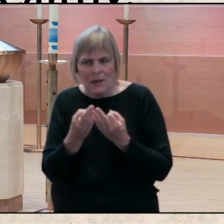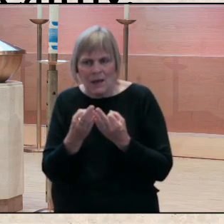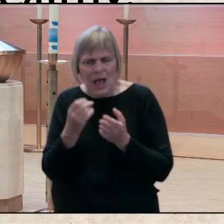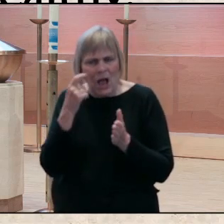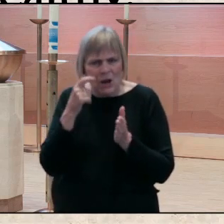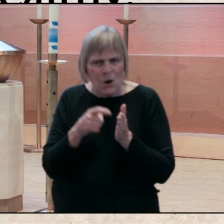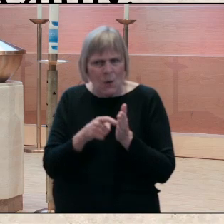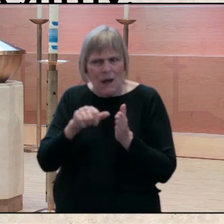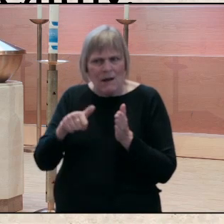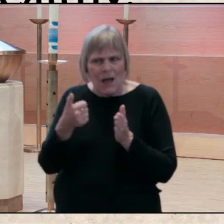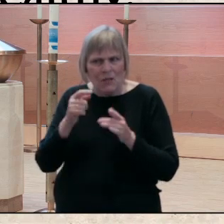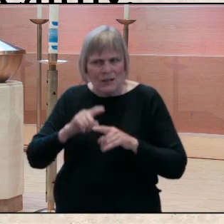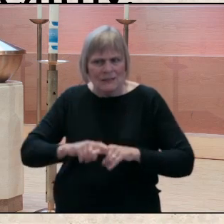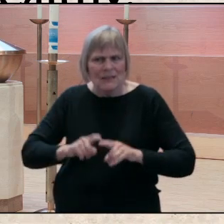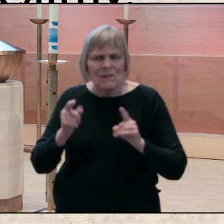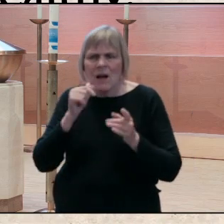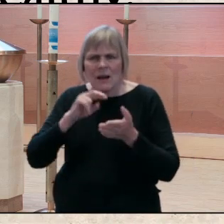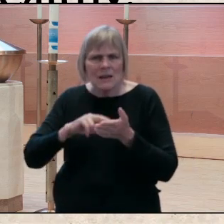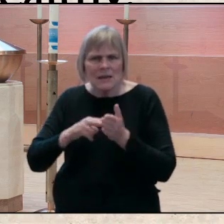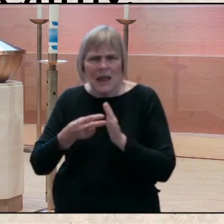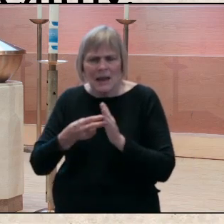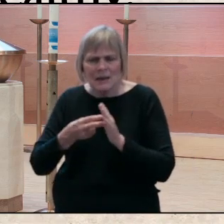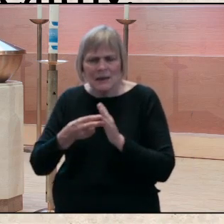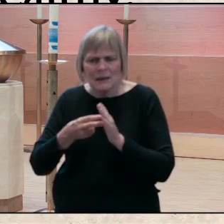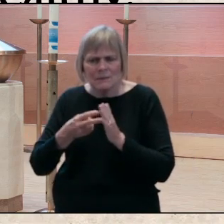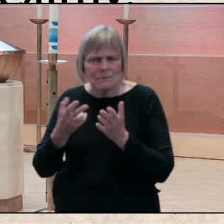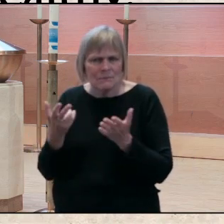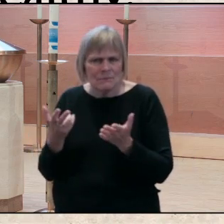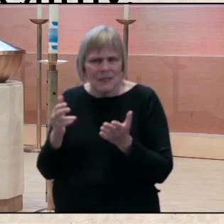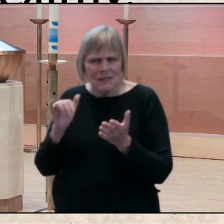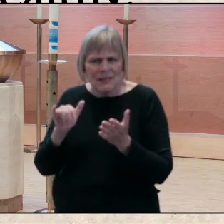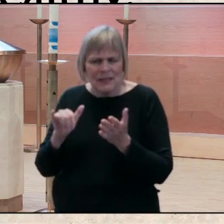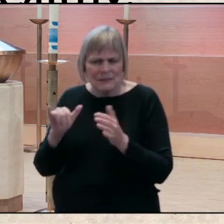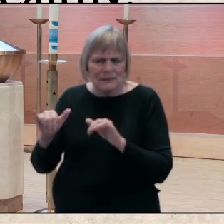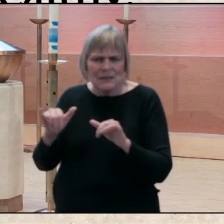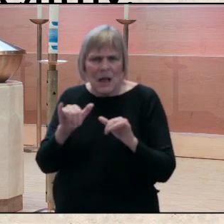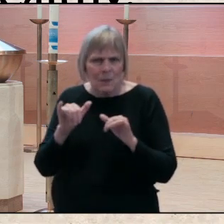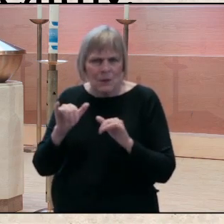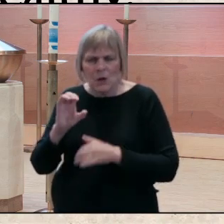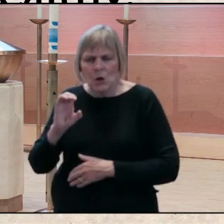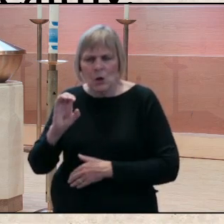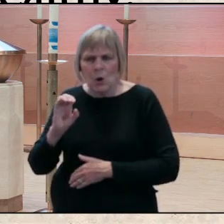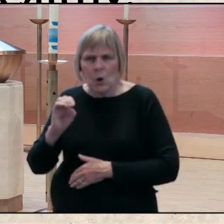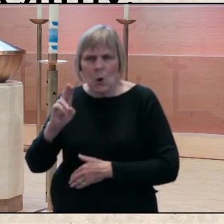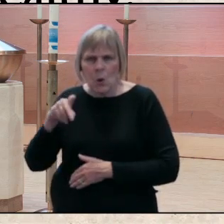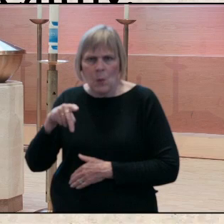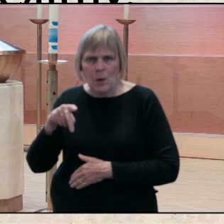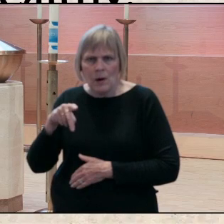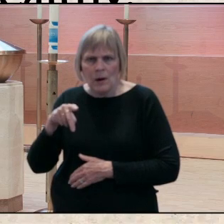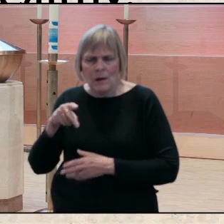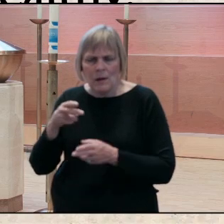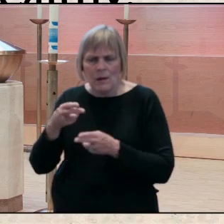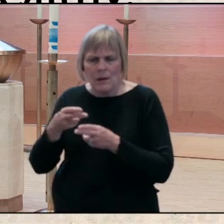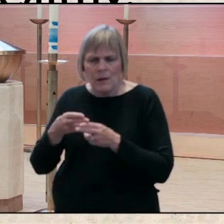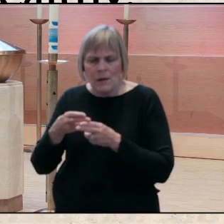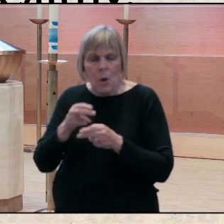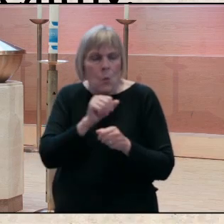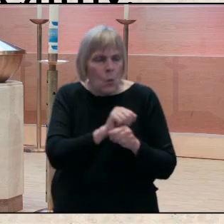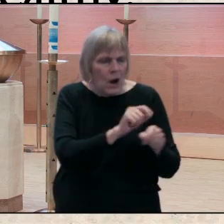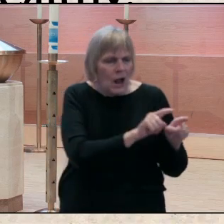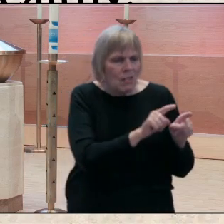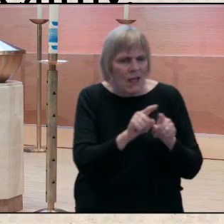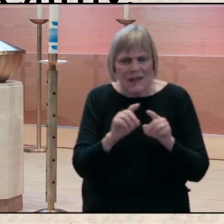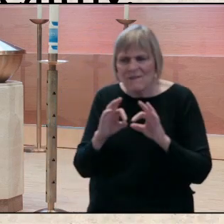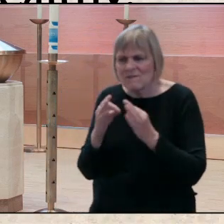notice another entirely unintended meaning in this common corporate metaphor. Work is like a family in